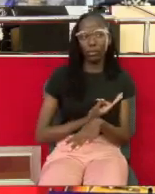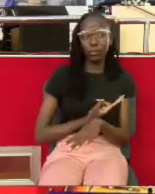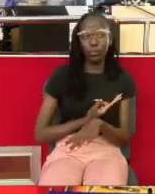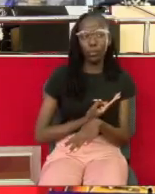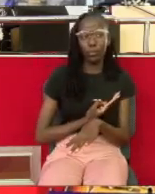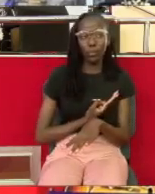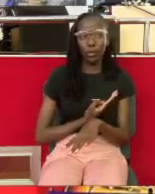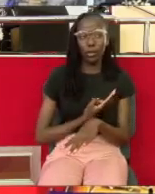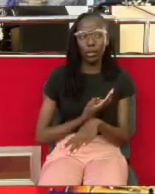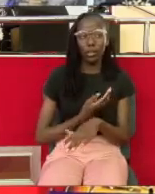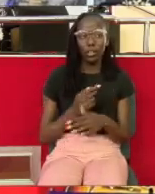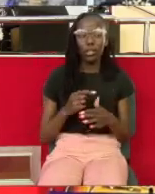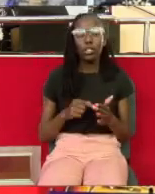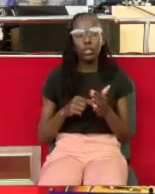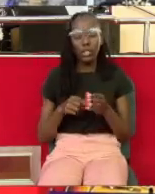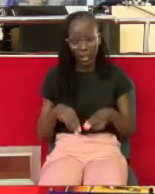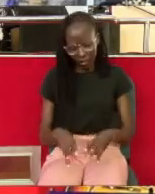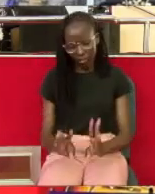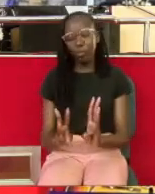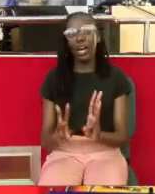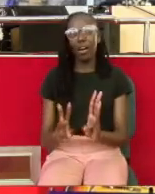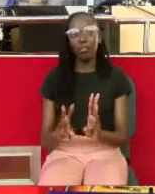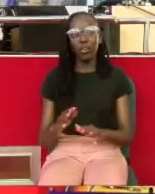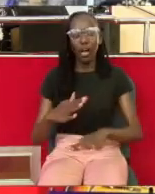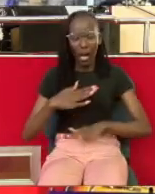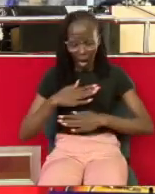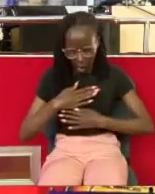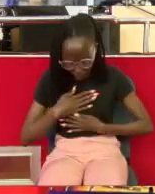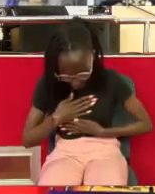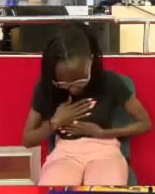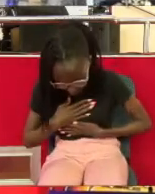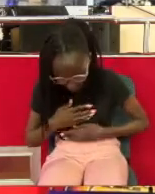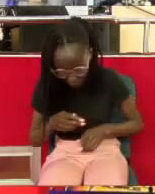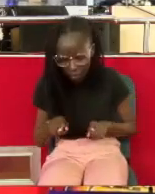it gives birth to humbleness and humility.